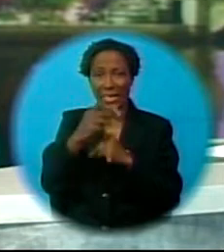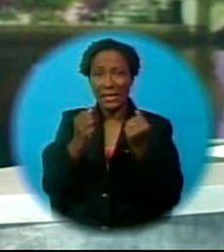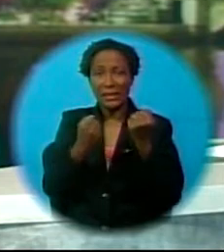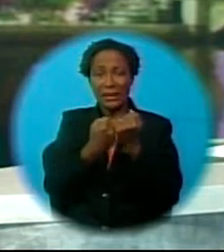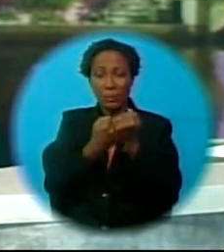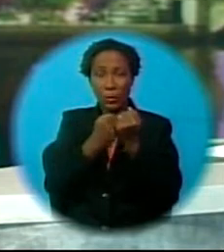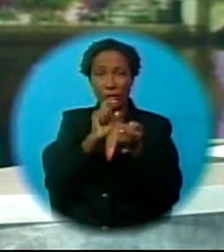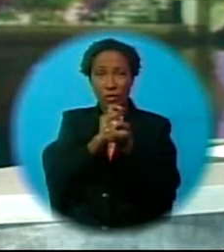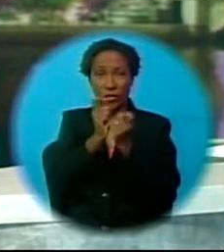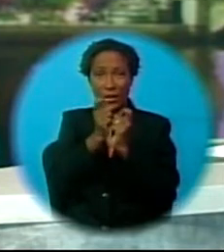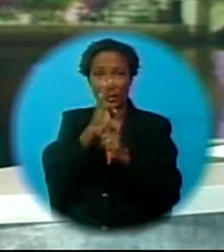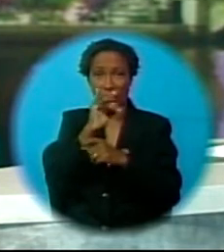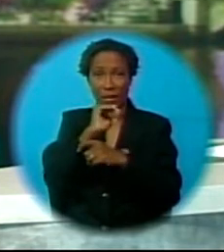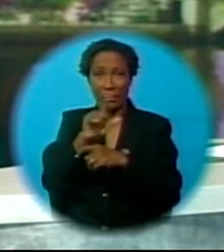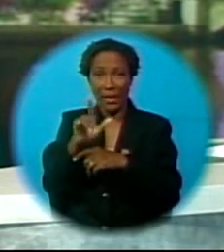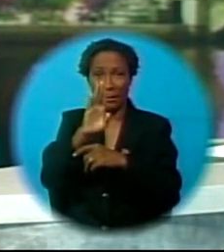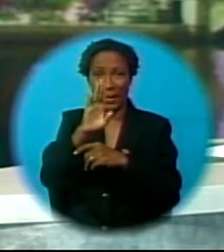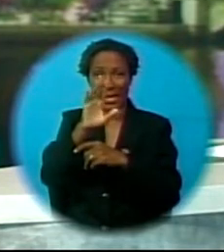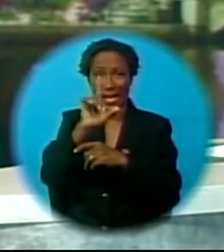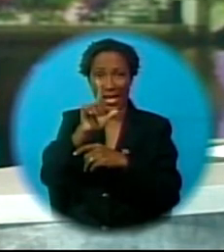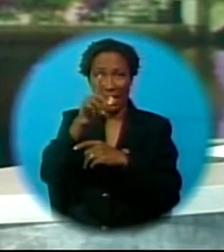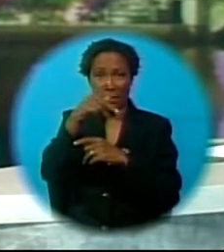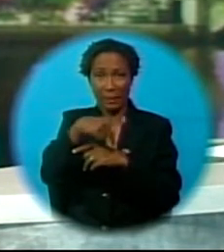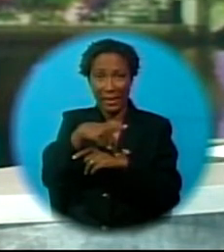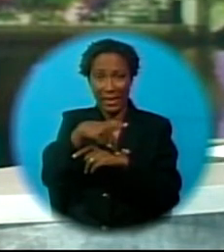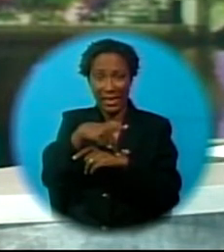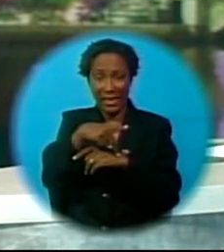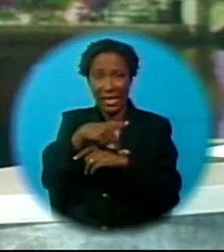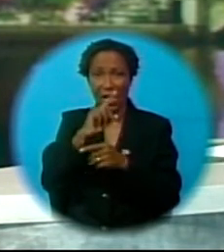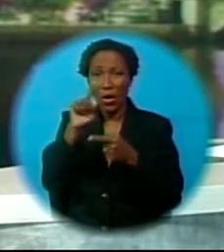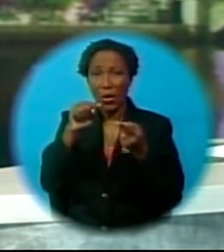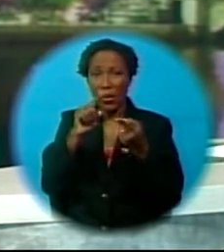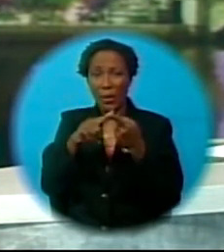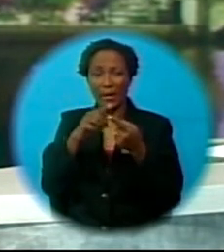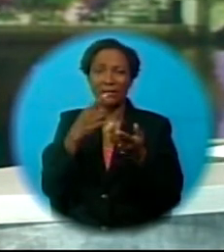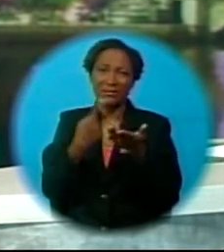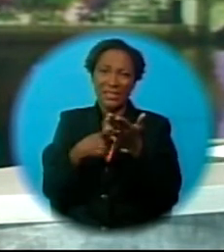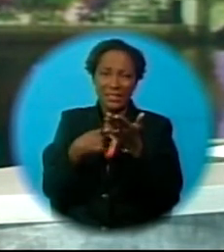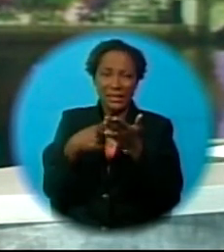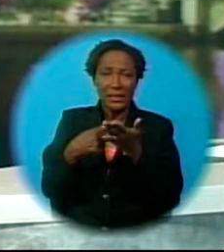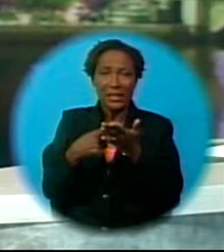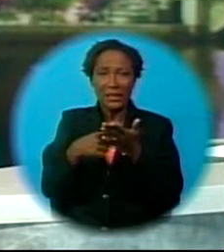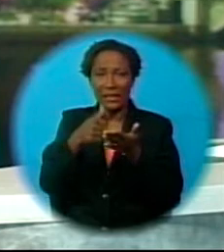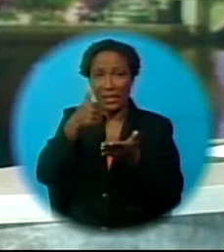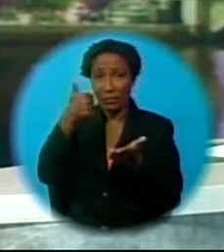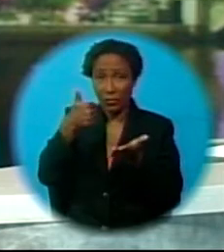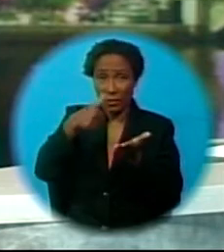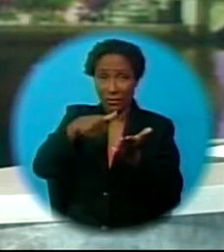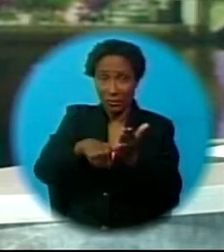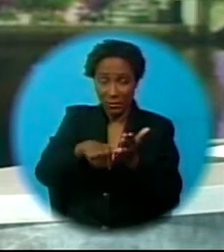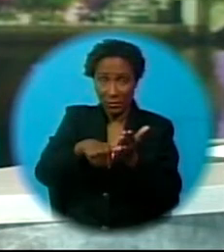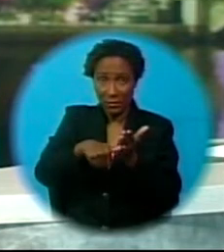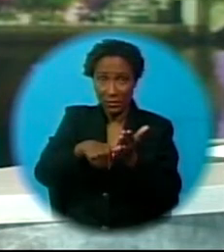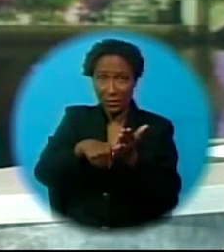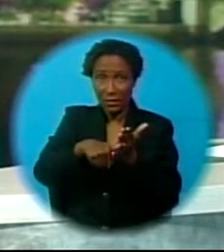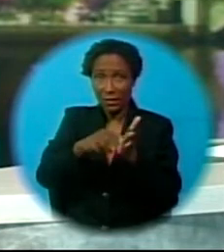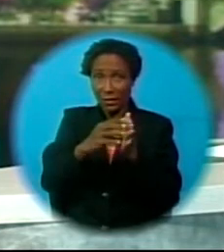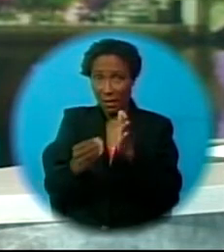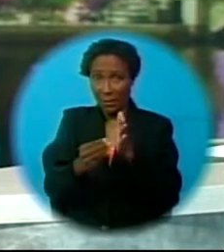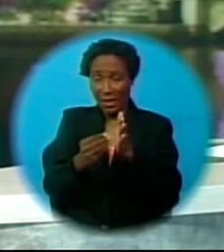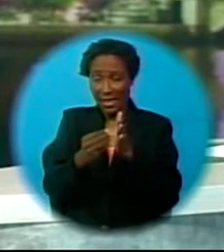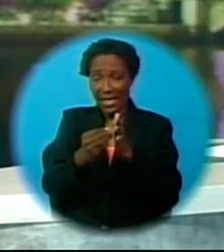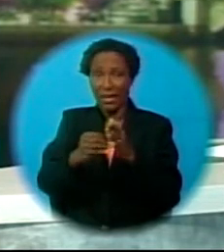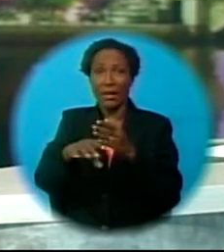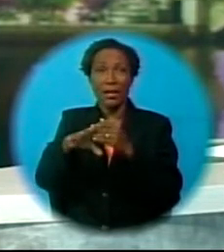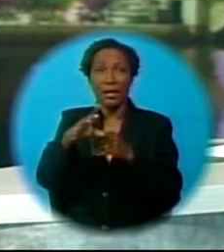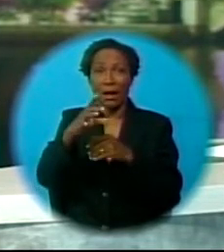the BLP's position with respect to fingerprinting of Barbadians at ports of entry stands. Mr. Marshall, a former Attorney